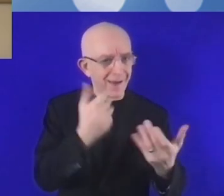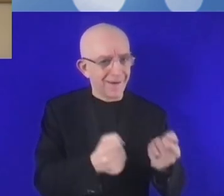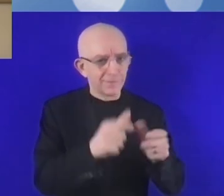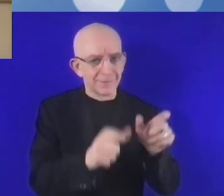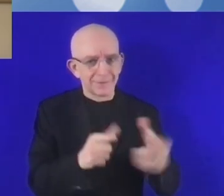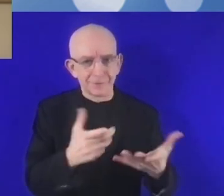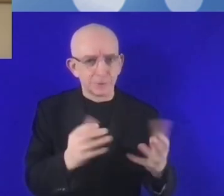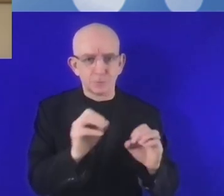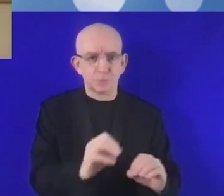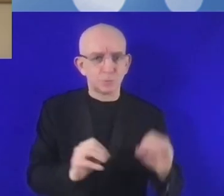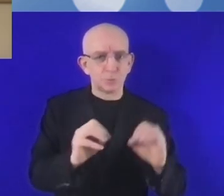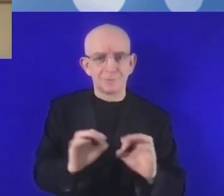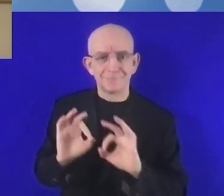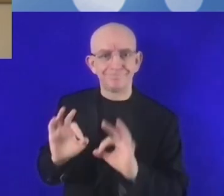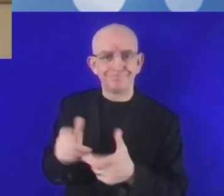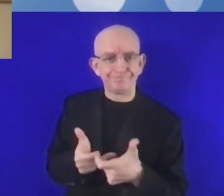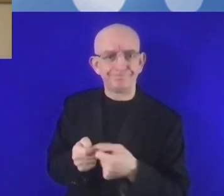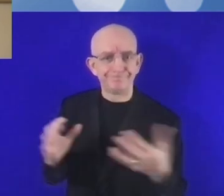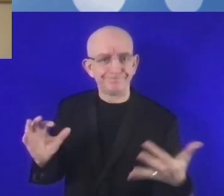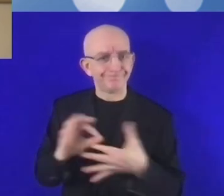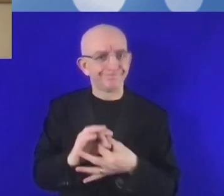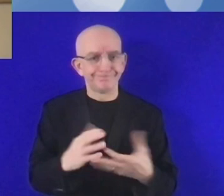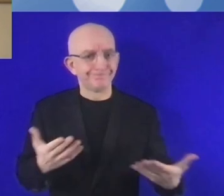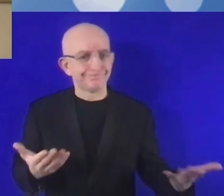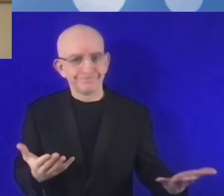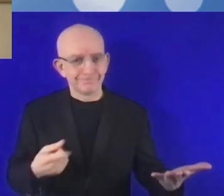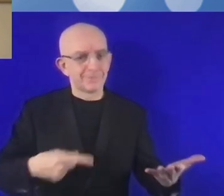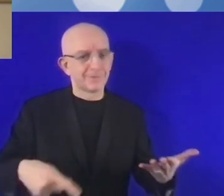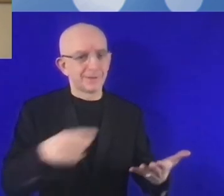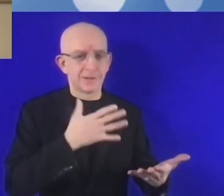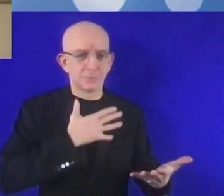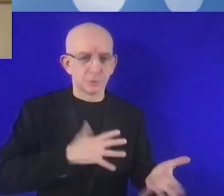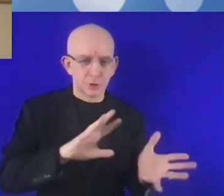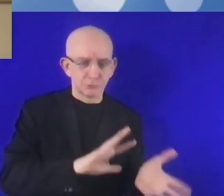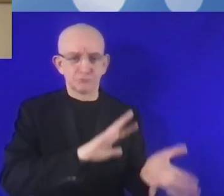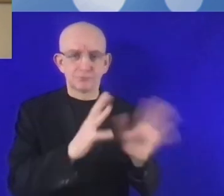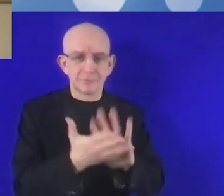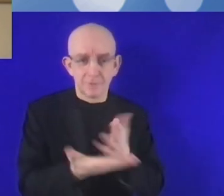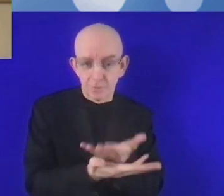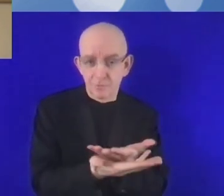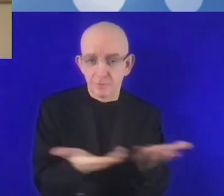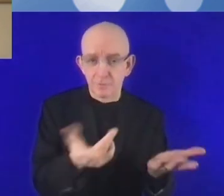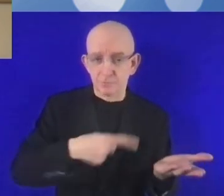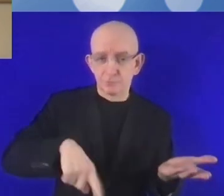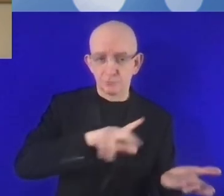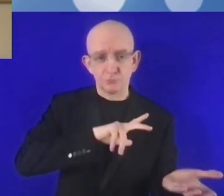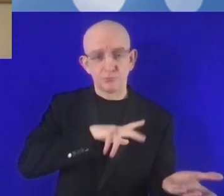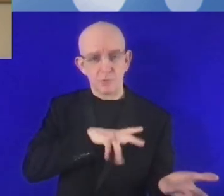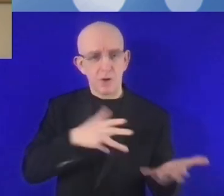have actually, you know, smartphone penetration as a proxy for internet connectivity at best about 40%.